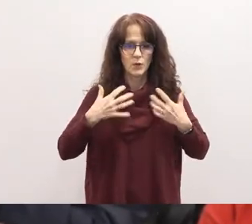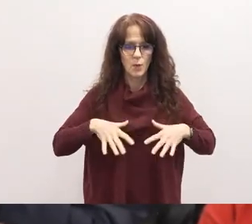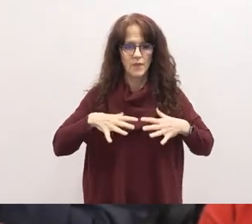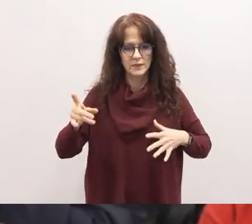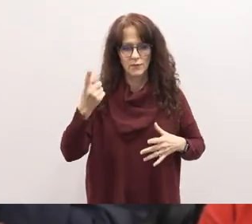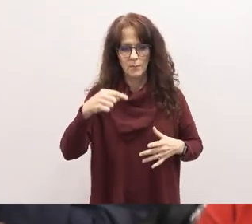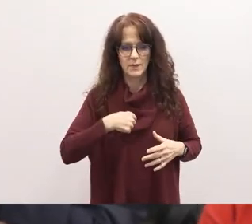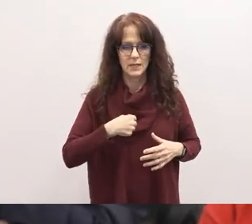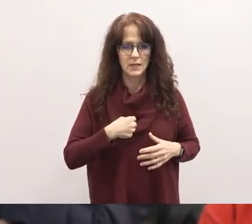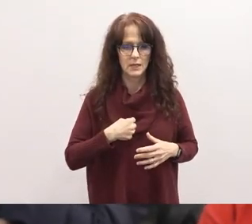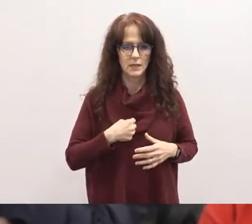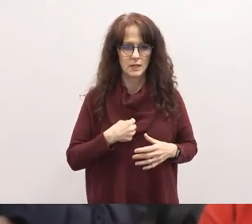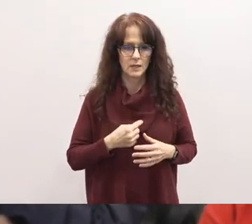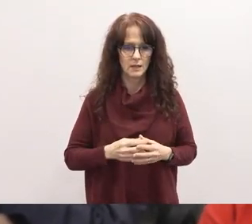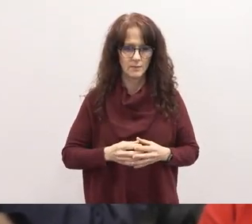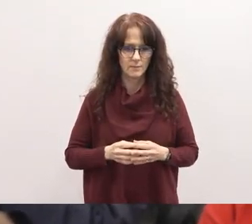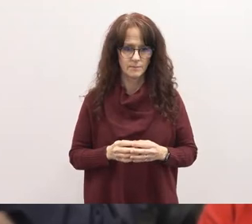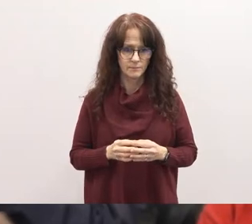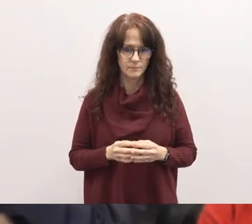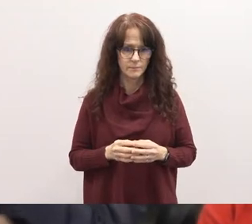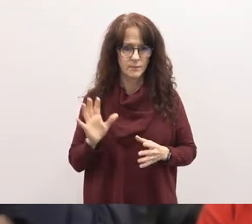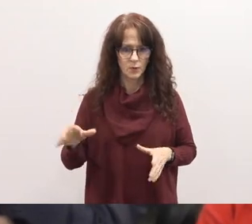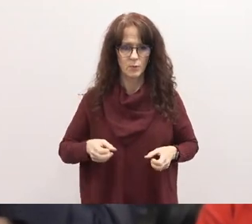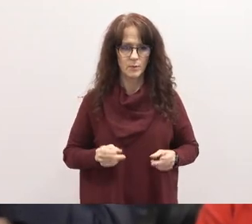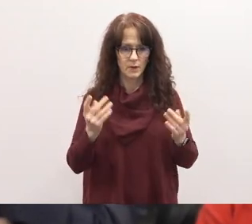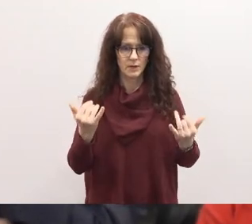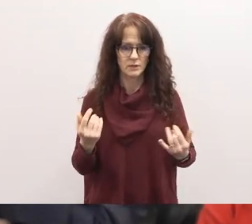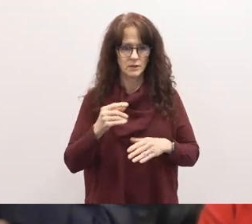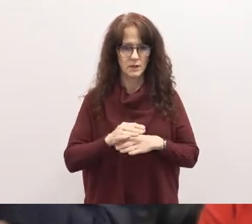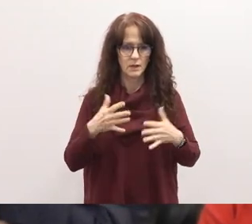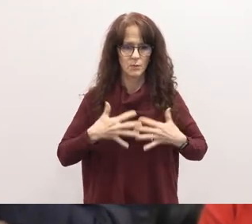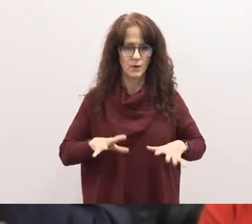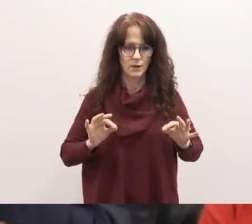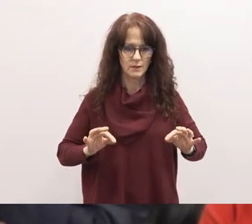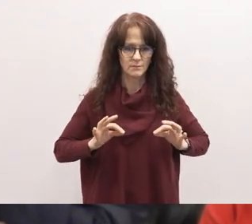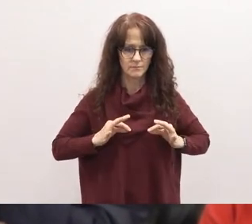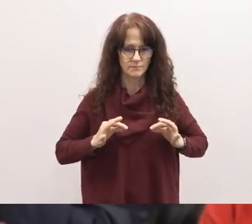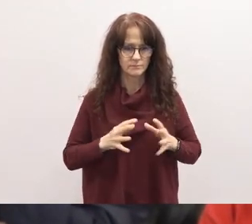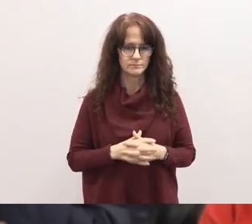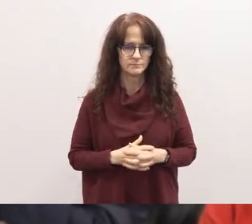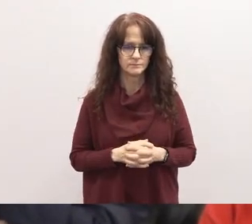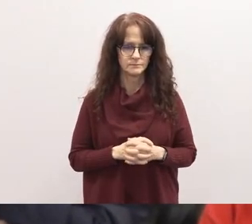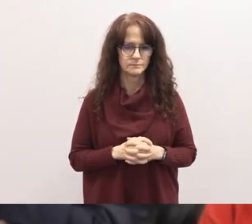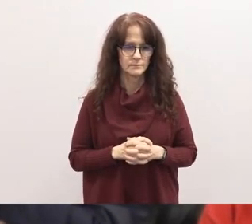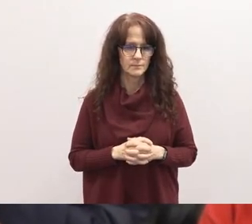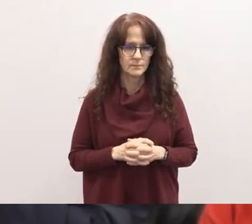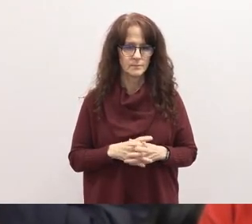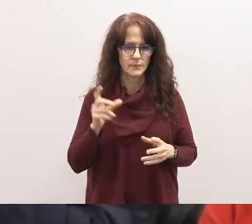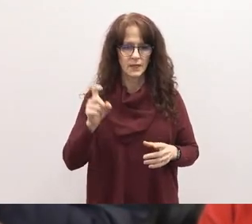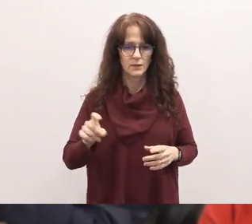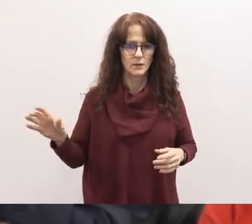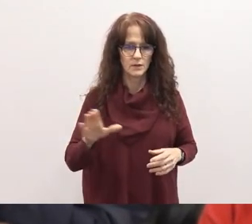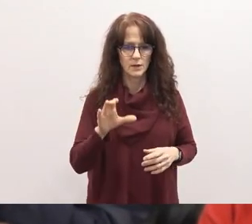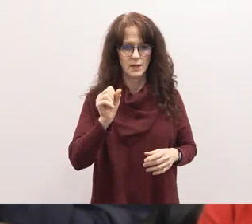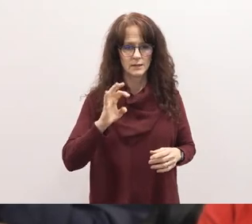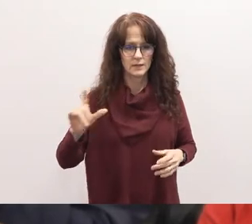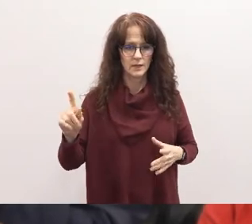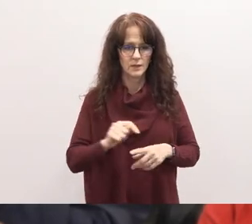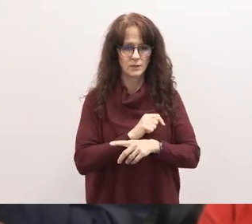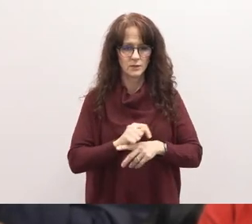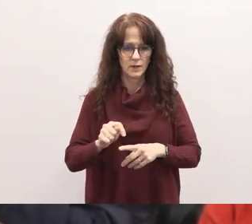this?" So with her permission, tonight I'm wearing it. I don't need your SEL